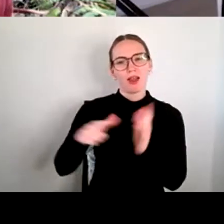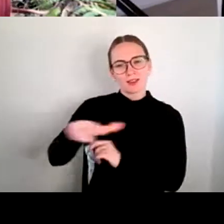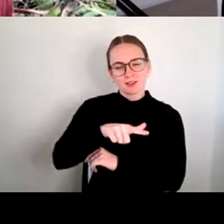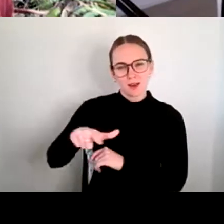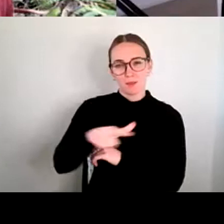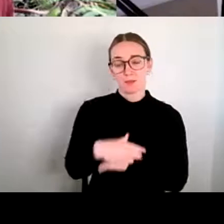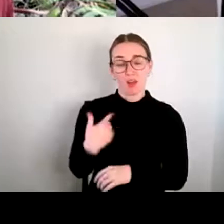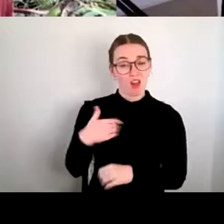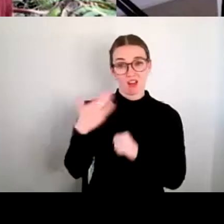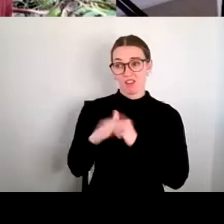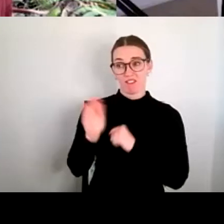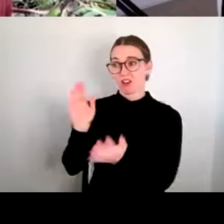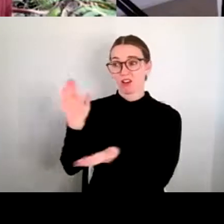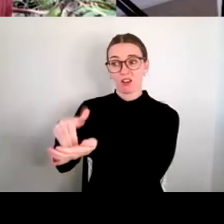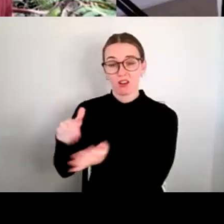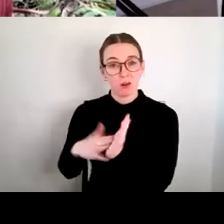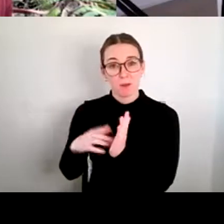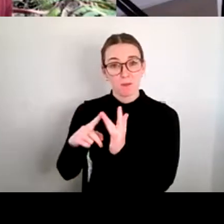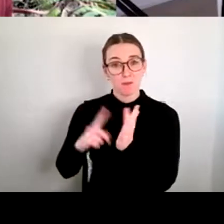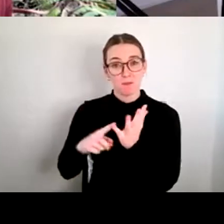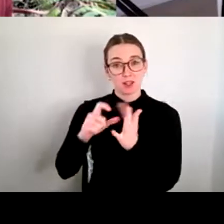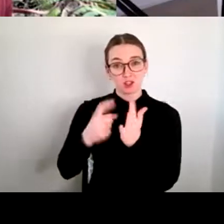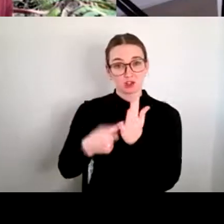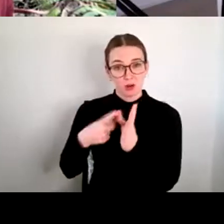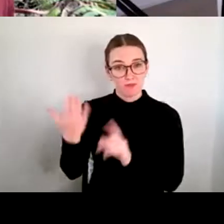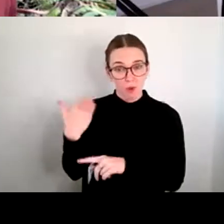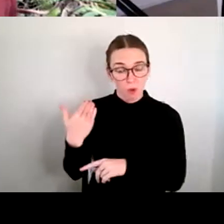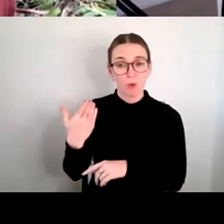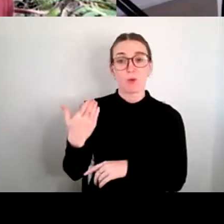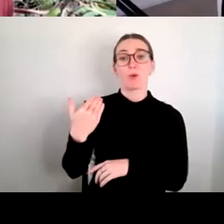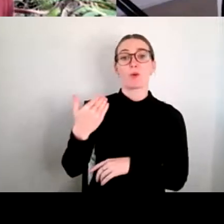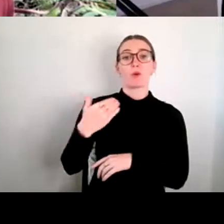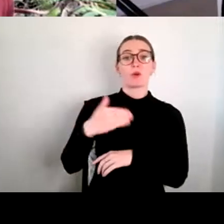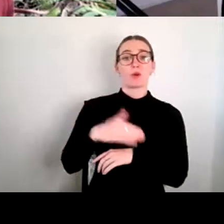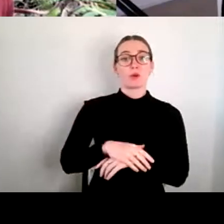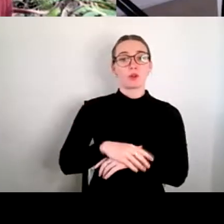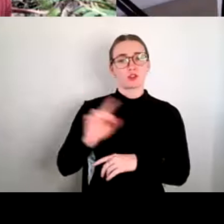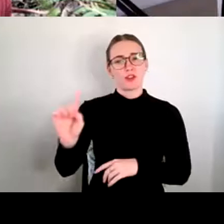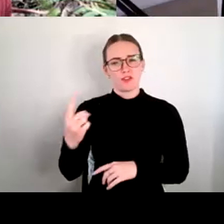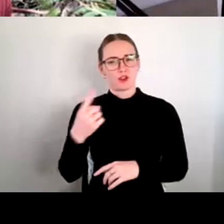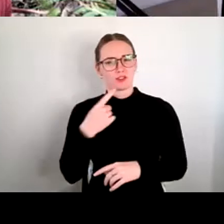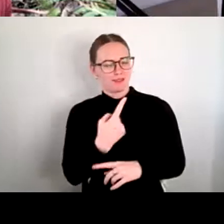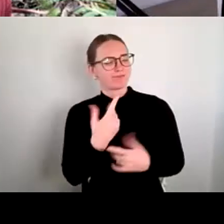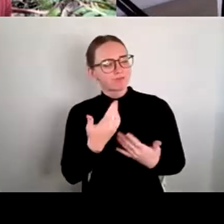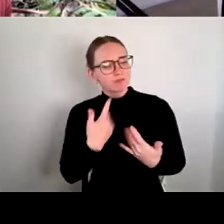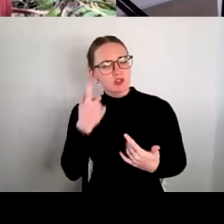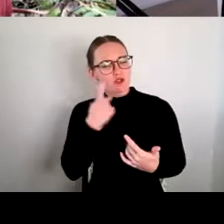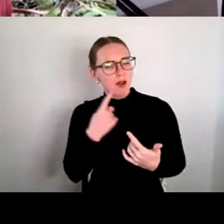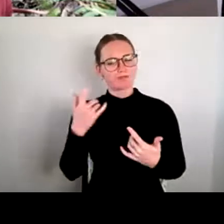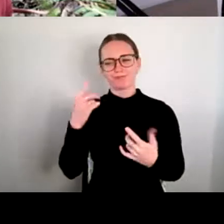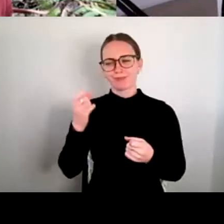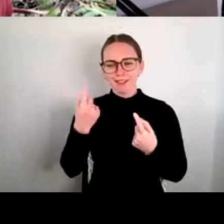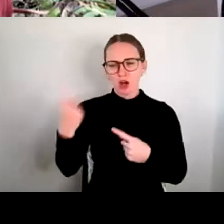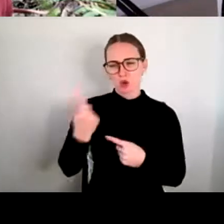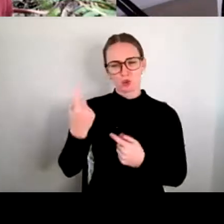and she said to me, "Oh, the first thing I'd do if I was you is to map that community, get a sense of who's there." And you know, I think she